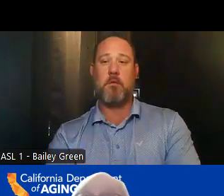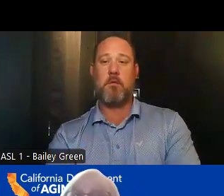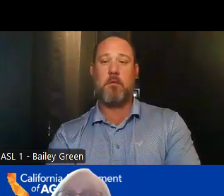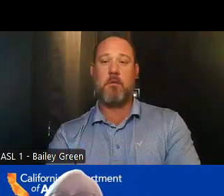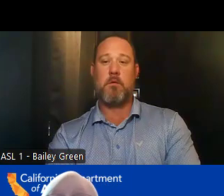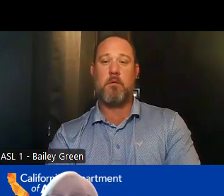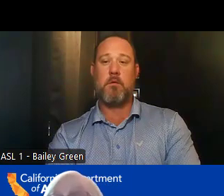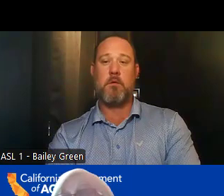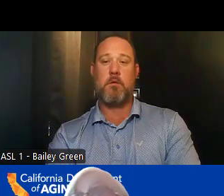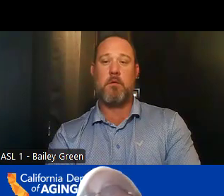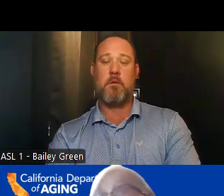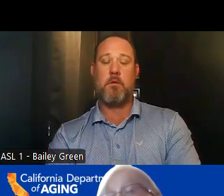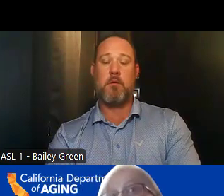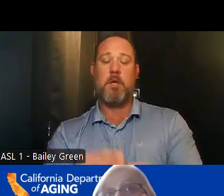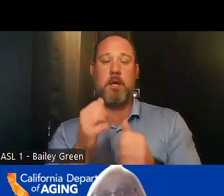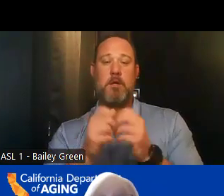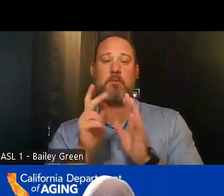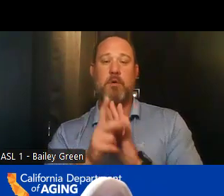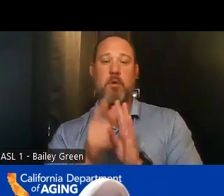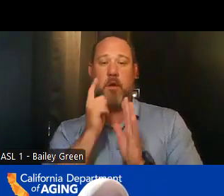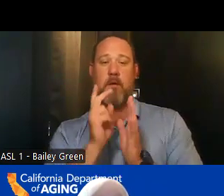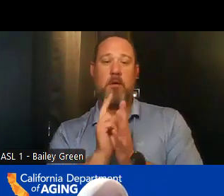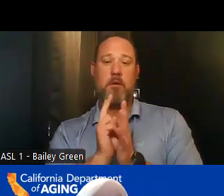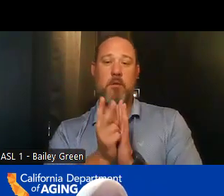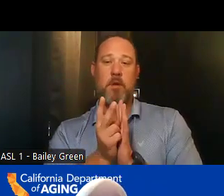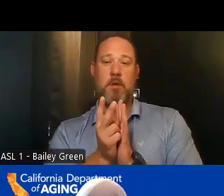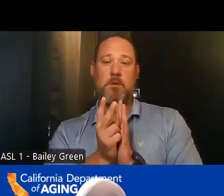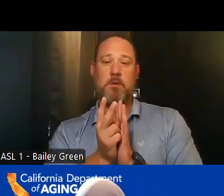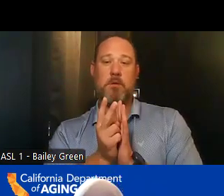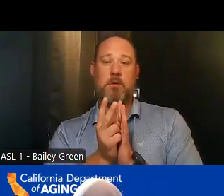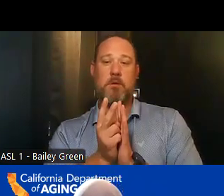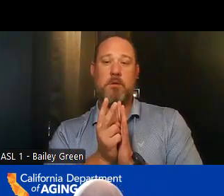2 minutes for your comment, but